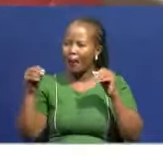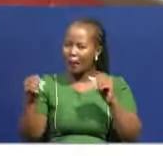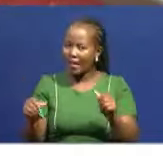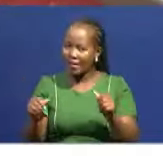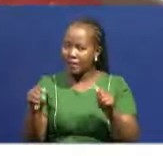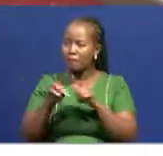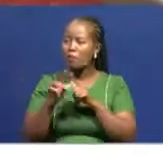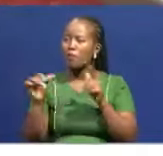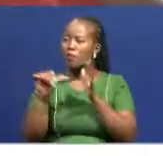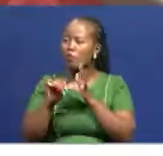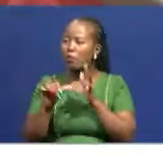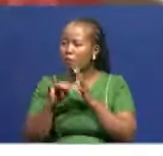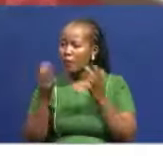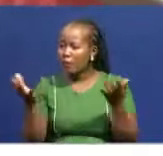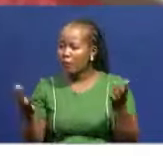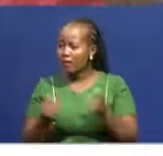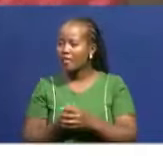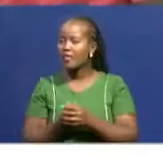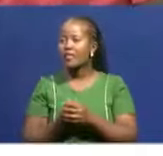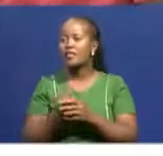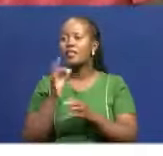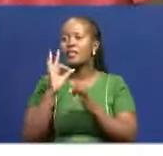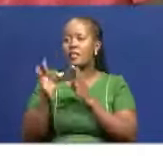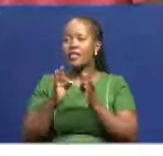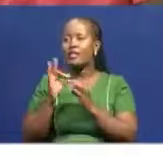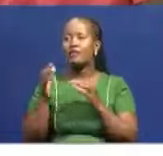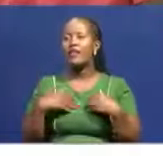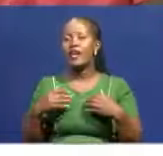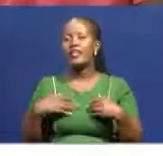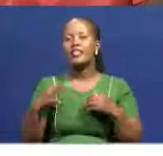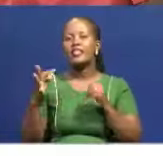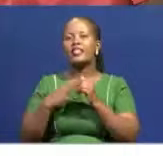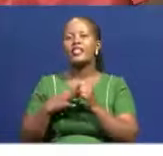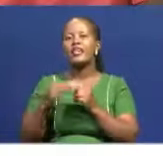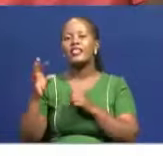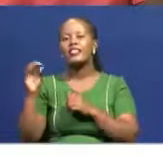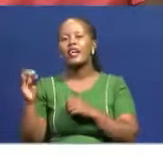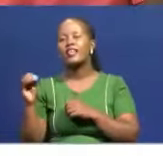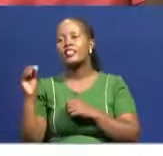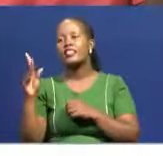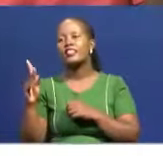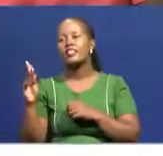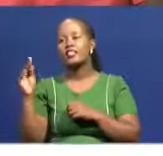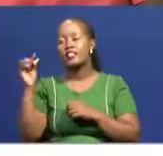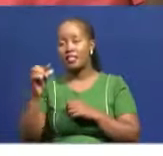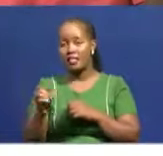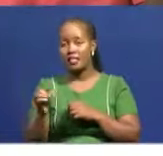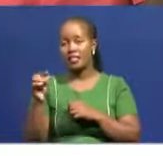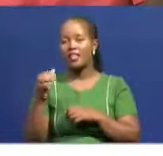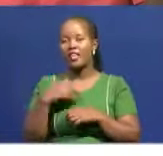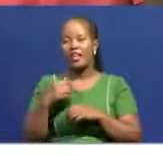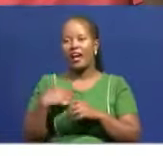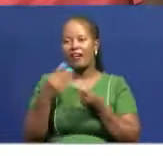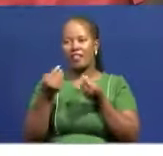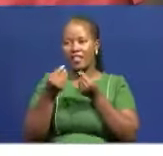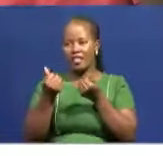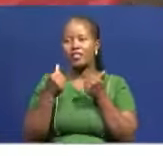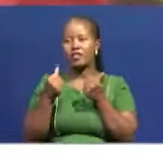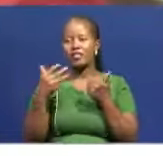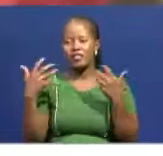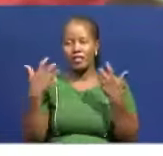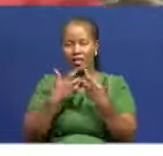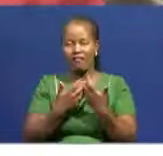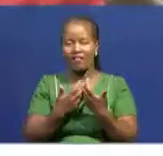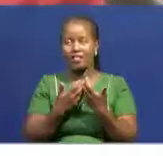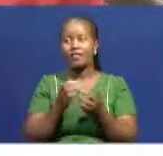that if we had contested scrums, you can imagine 800 kilos on 800 kilos with little traction on the ground. So suddenly